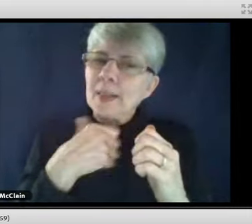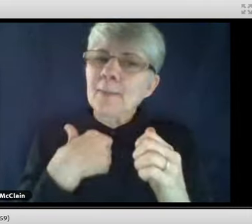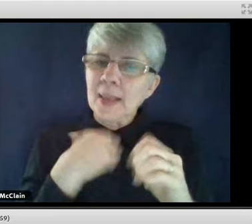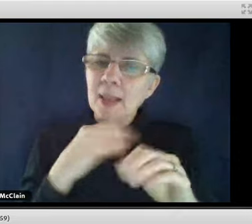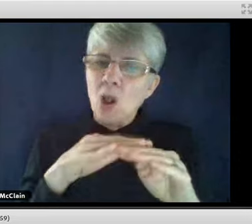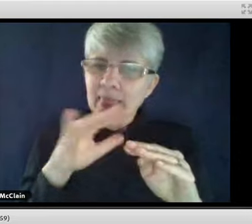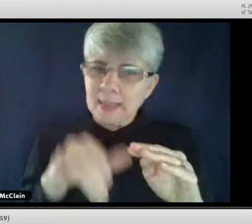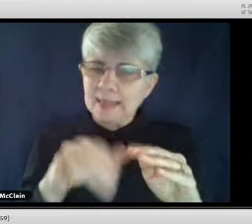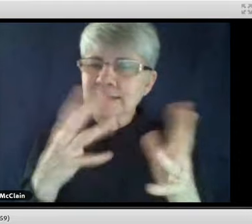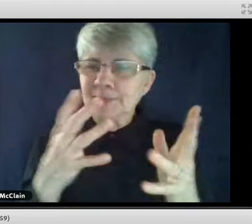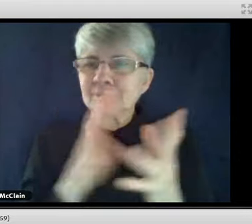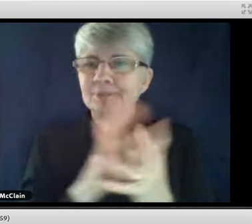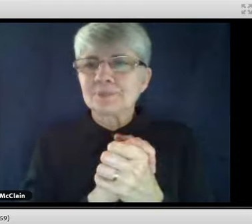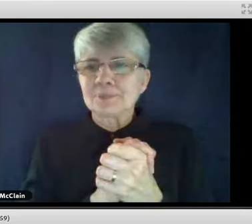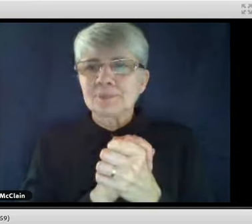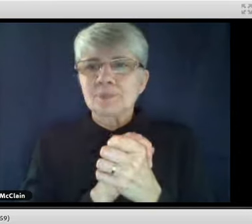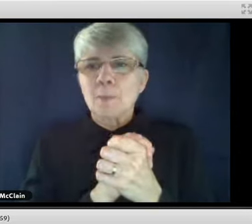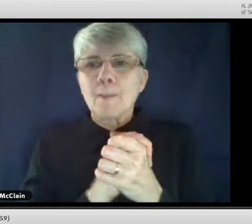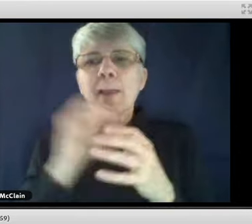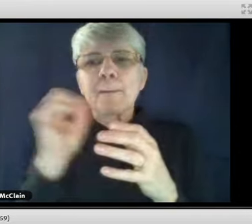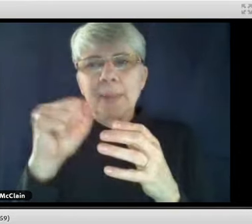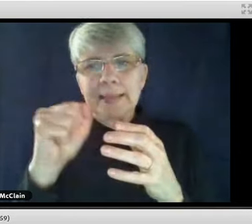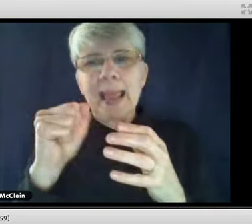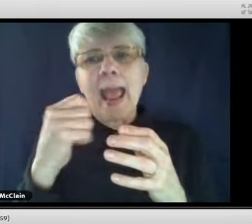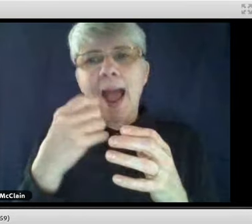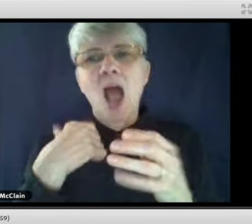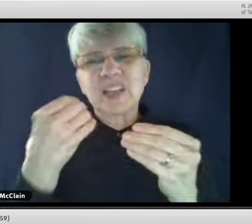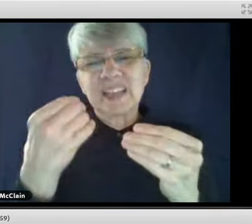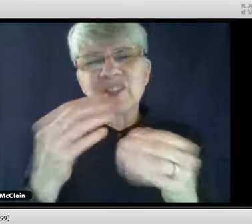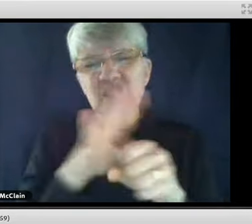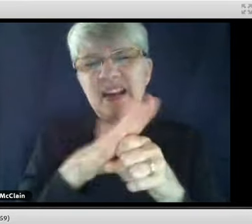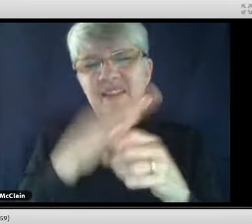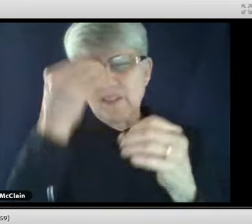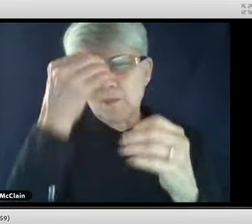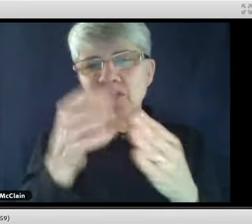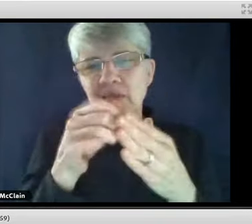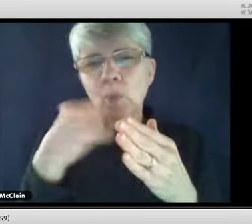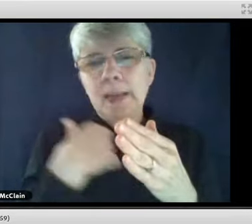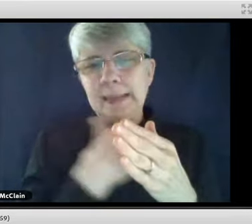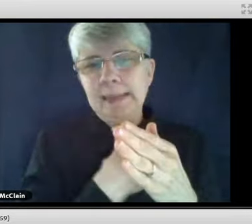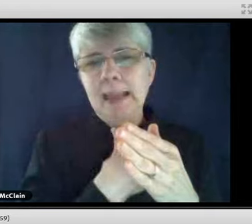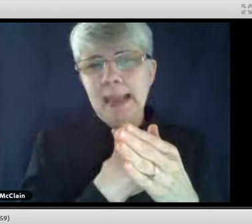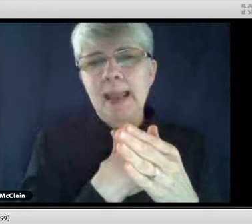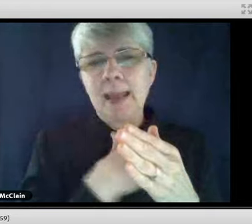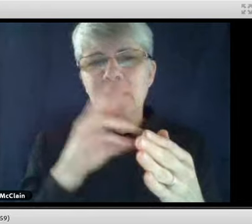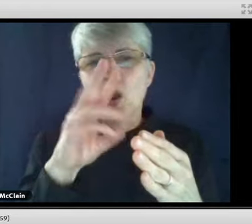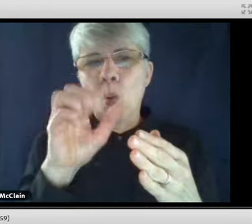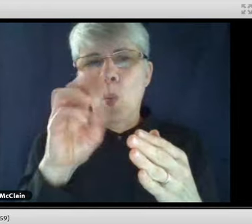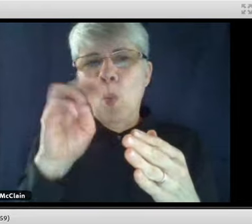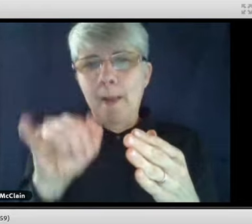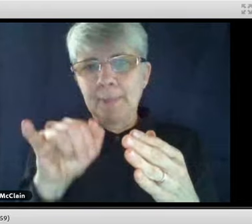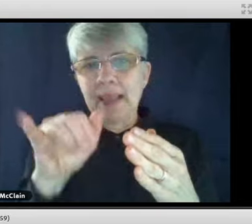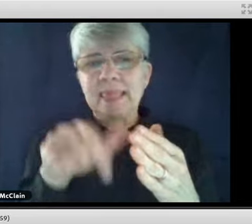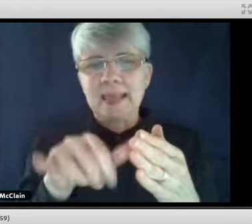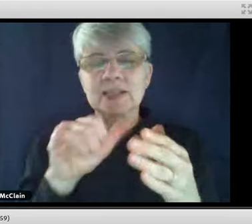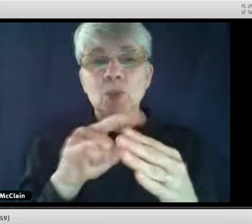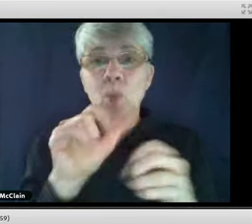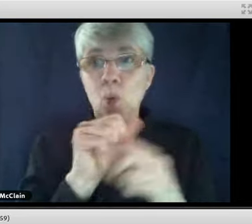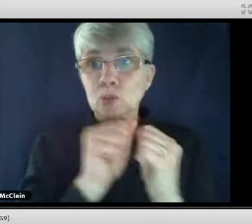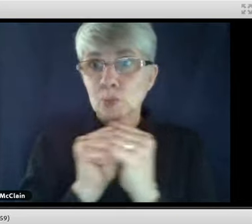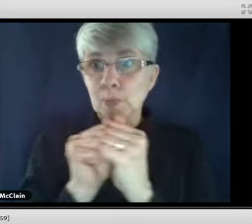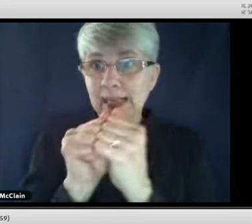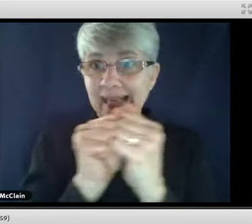one. But yeah, I'll give you enough information so that we can WEMI these. Okay, so we're going to work together